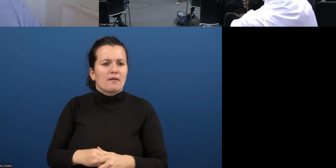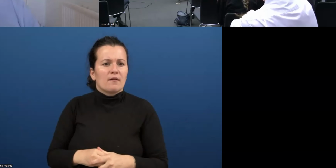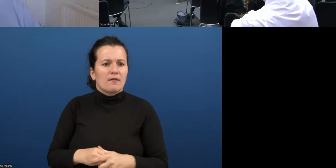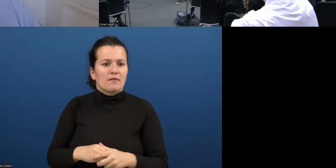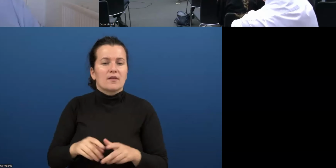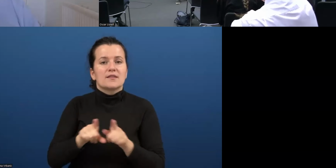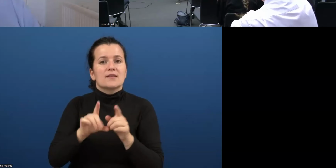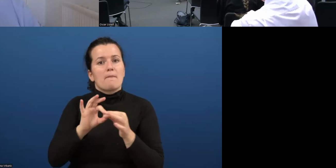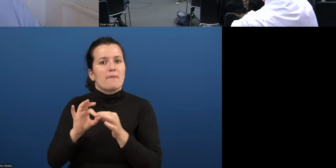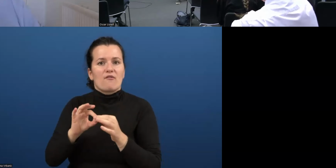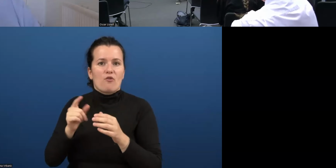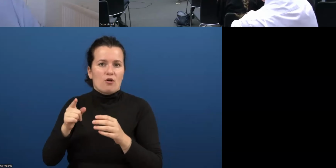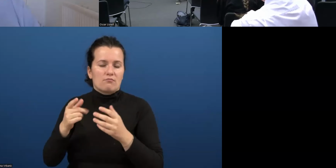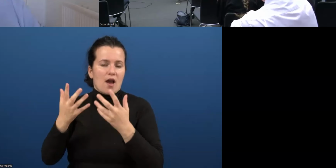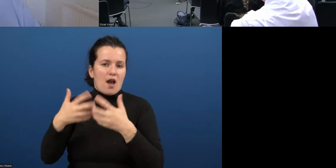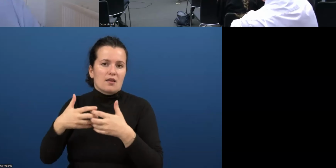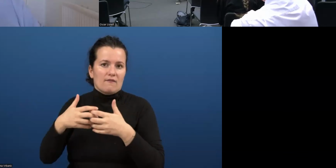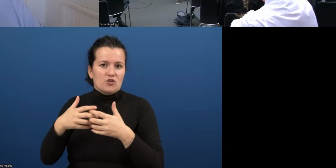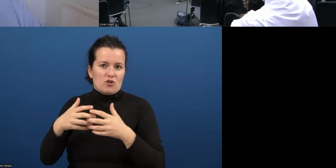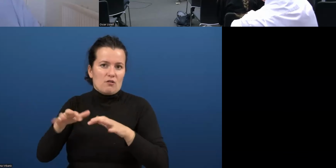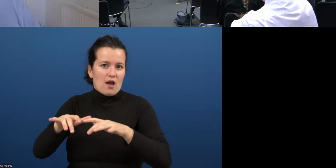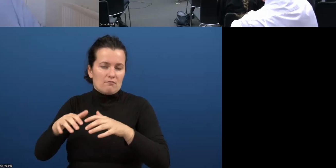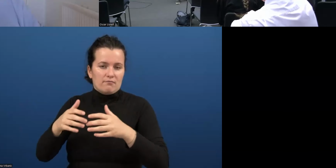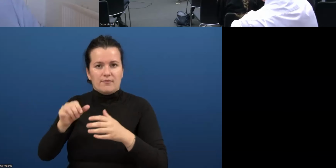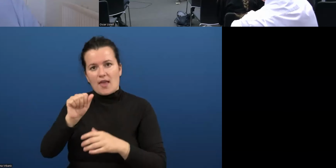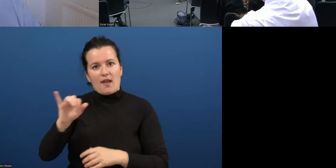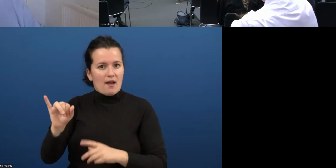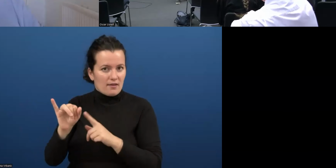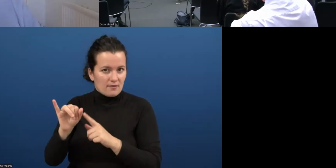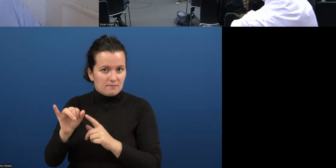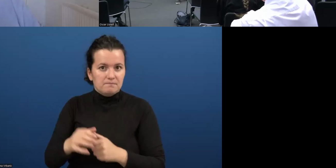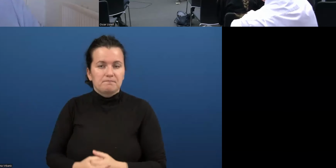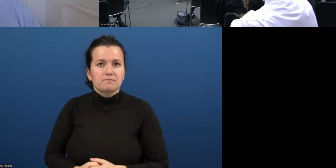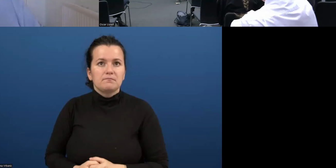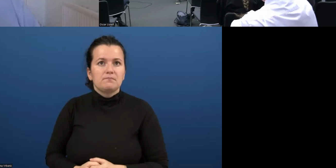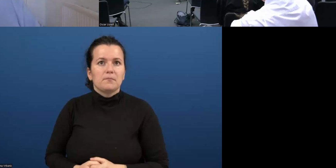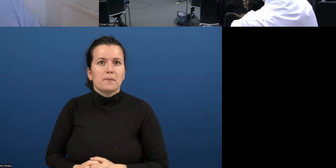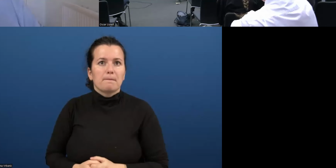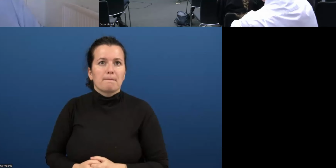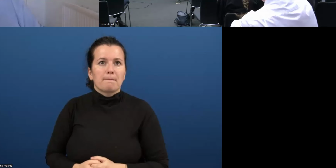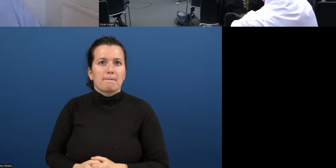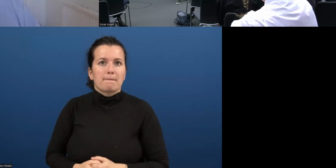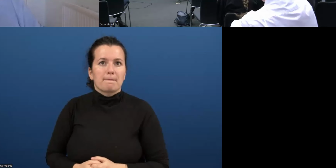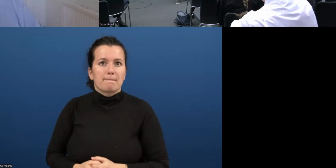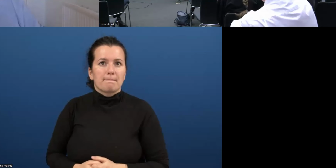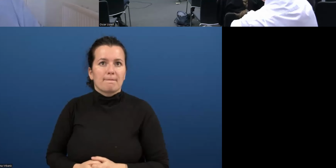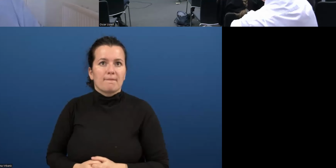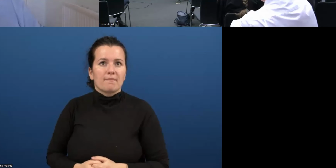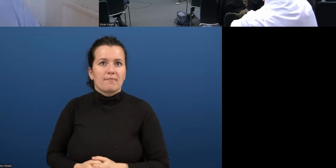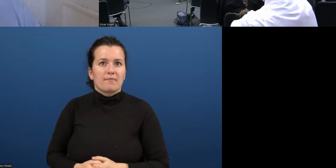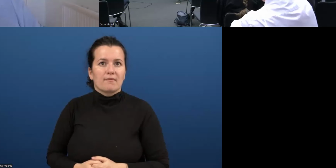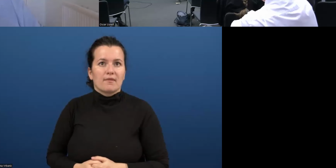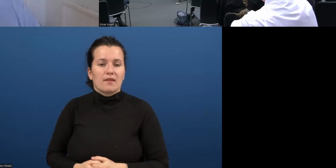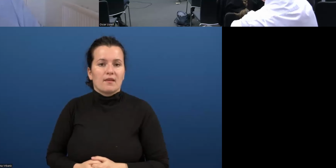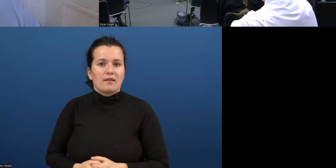with that. I think that it's probably that what held us off a bit is it's a process that also benefits from a human